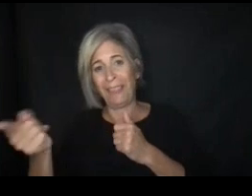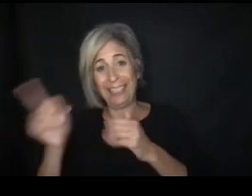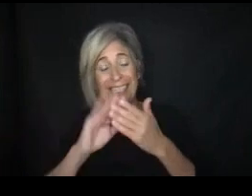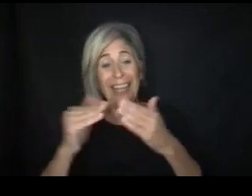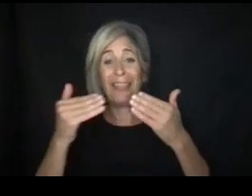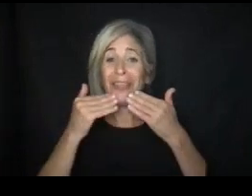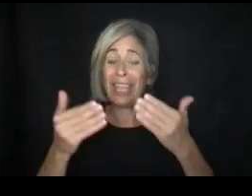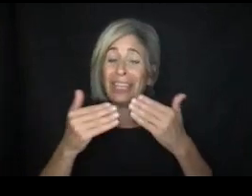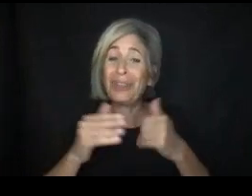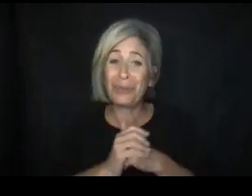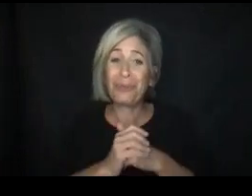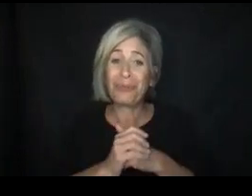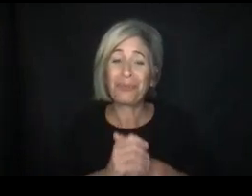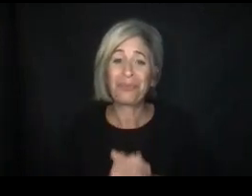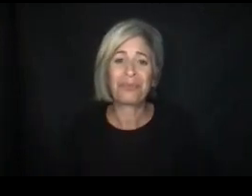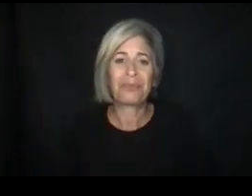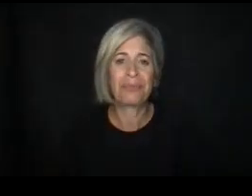you guys for everything you do.